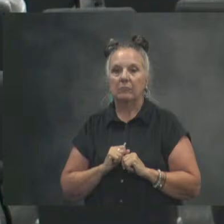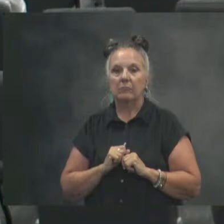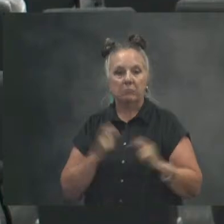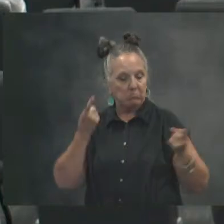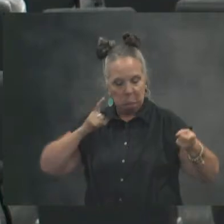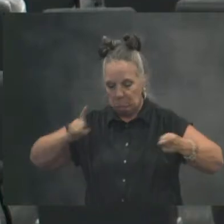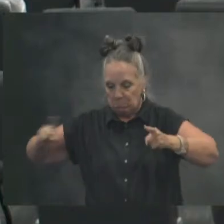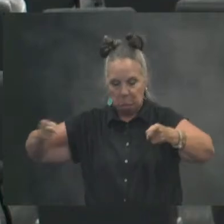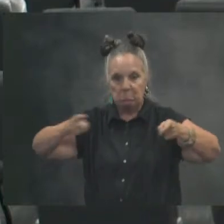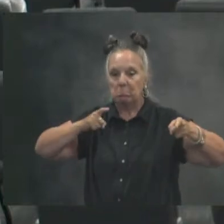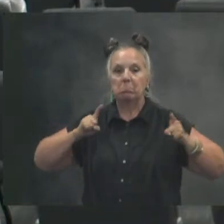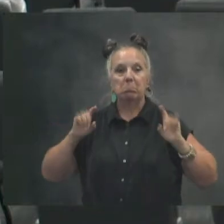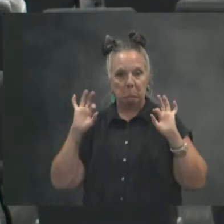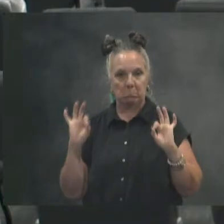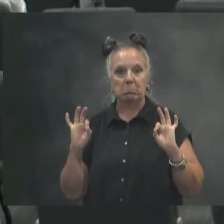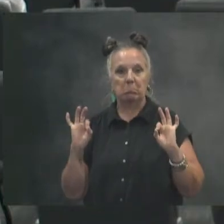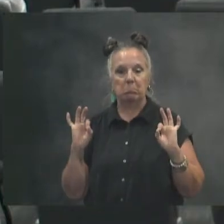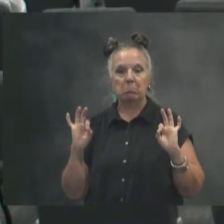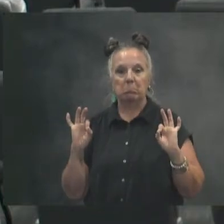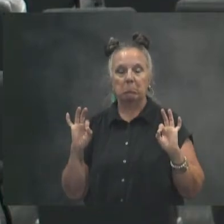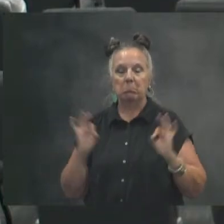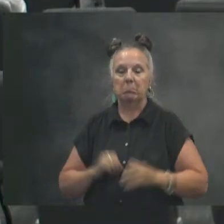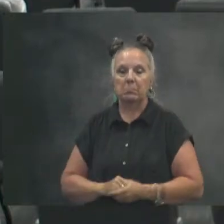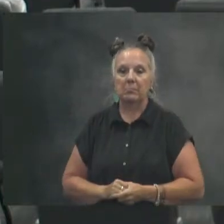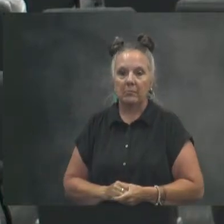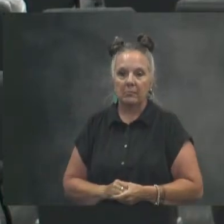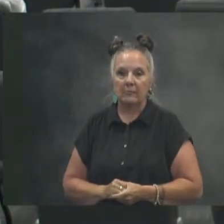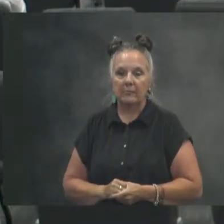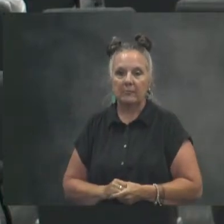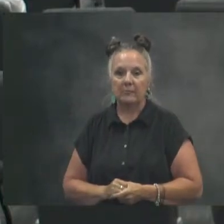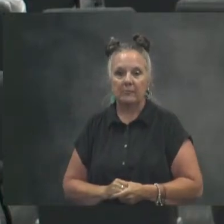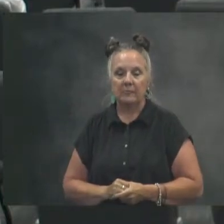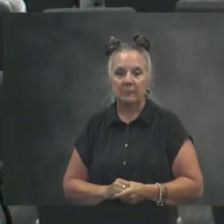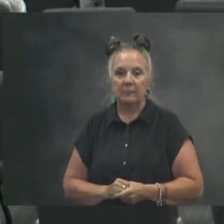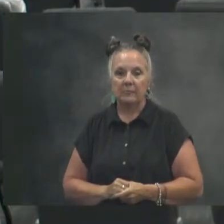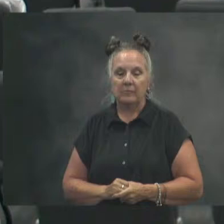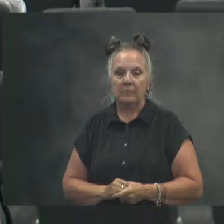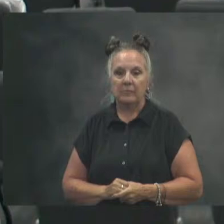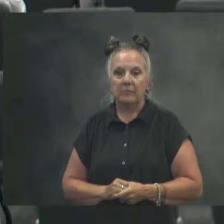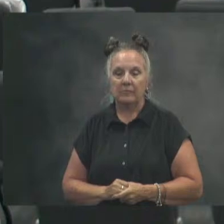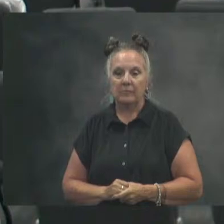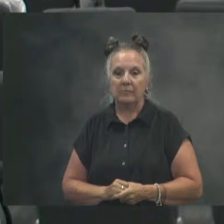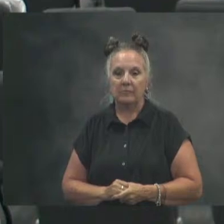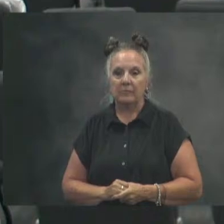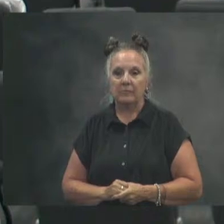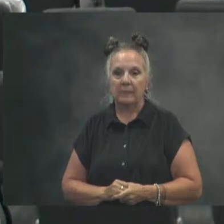unanimous. Student member concurs. So